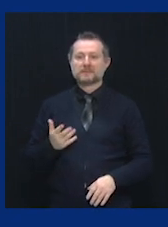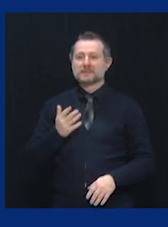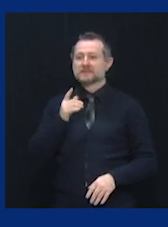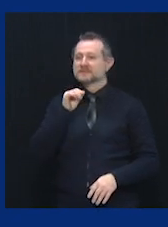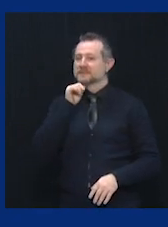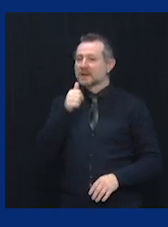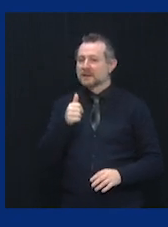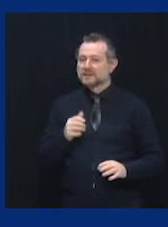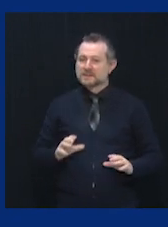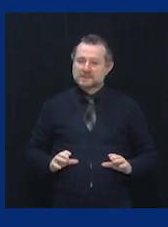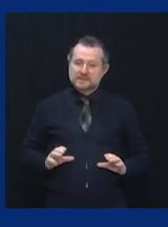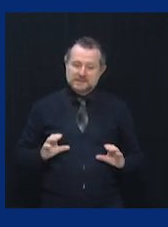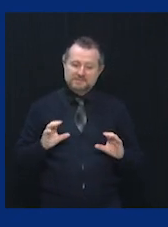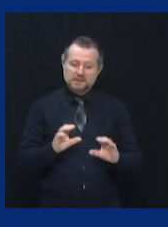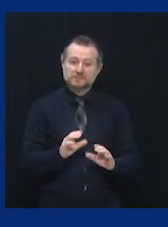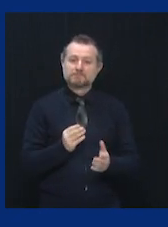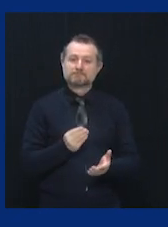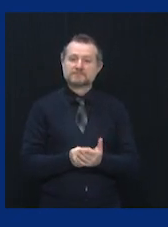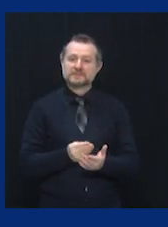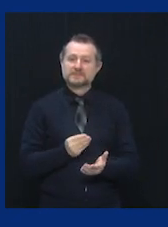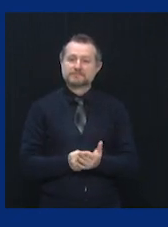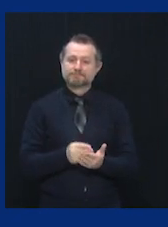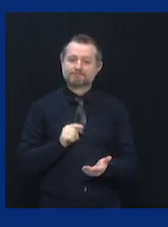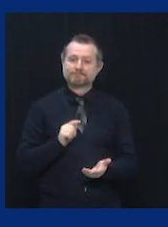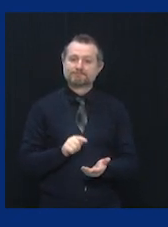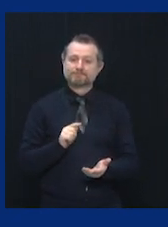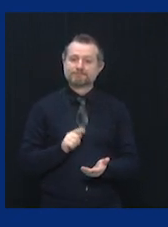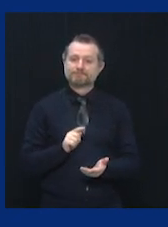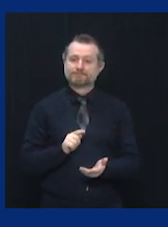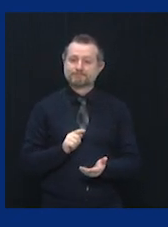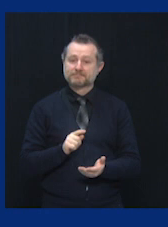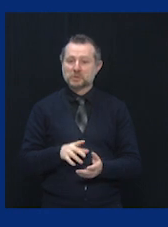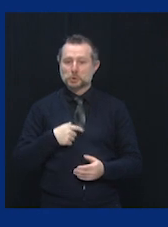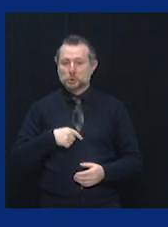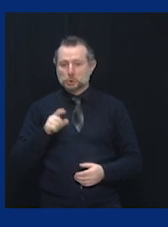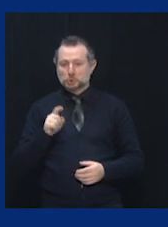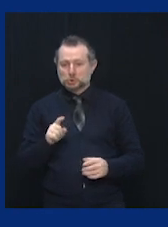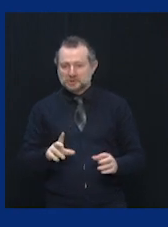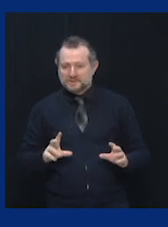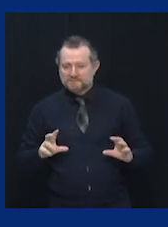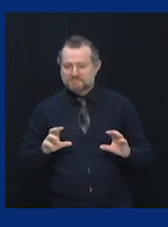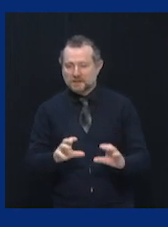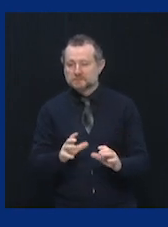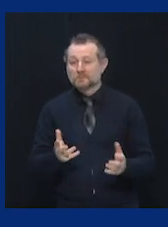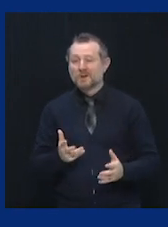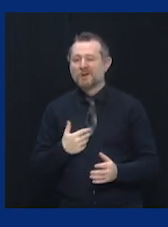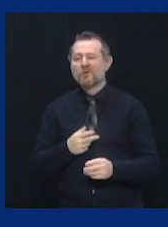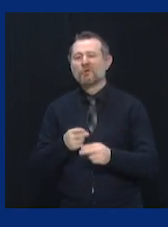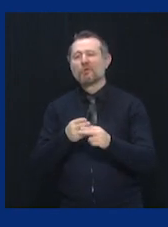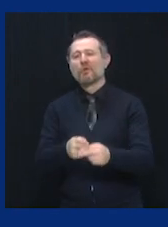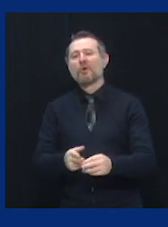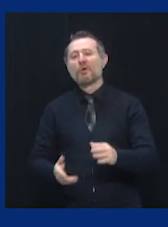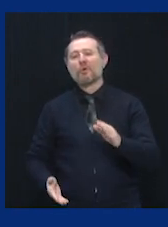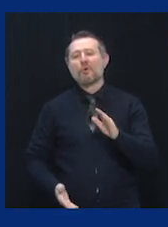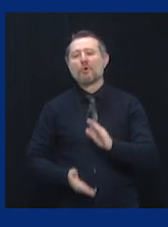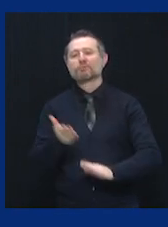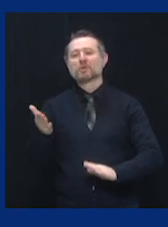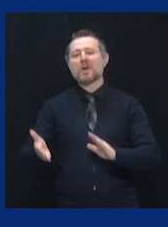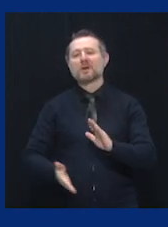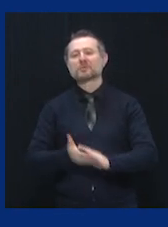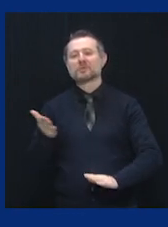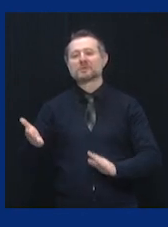we needed to invest in actually having an operational public health system. It's not just